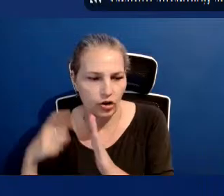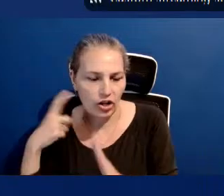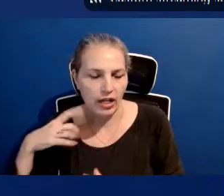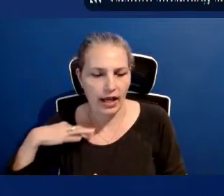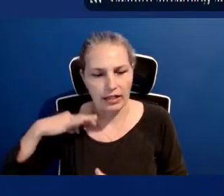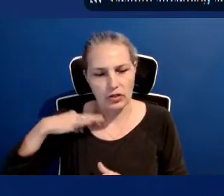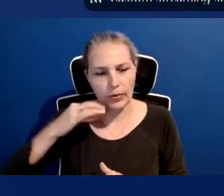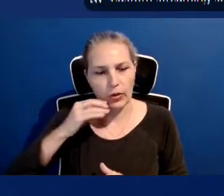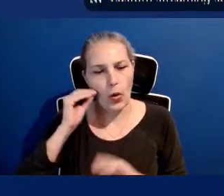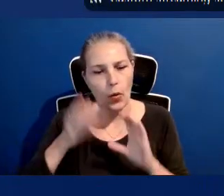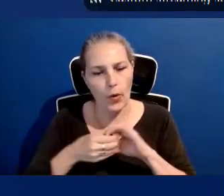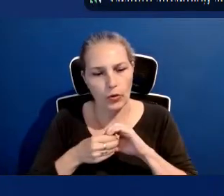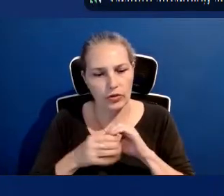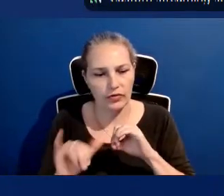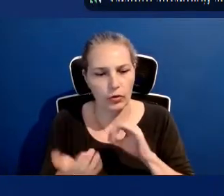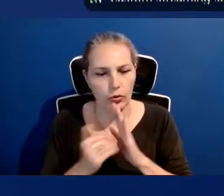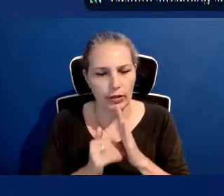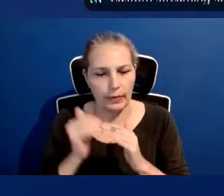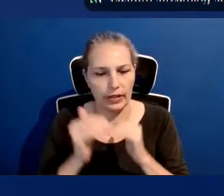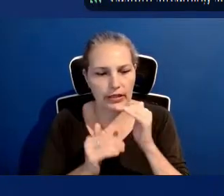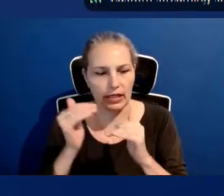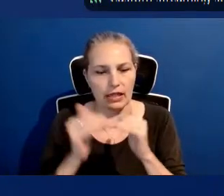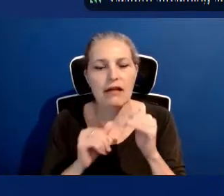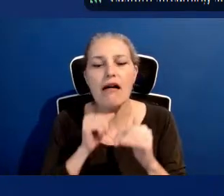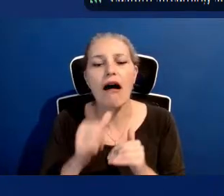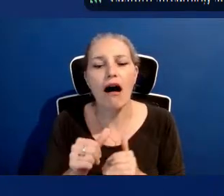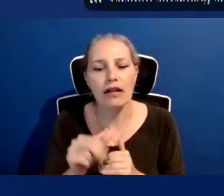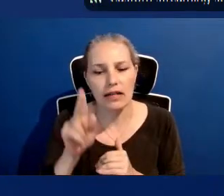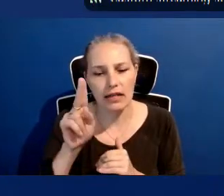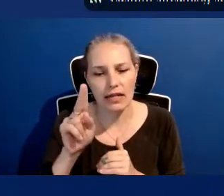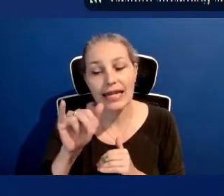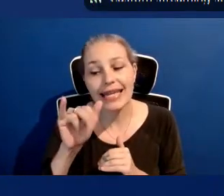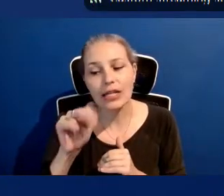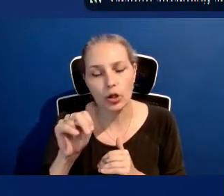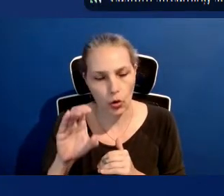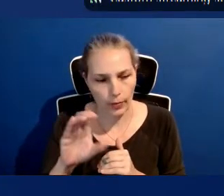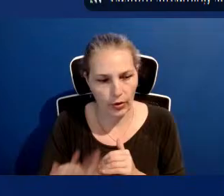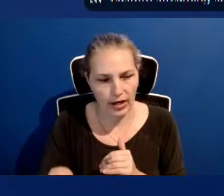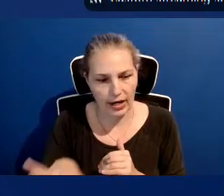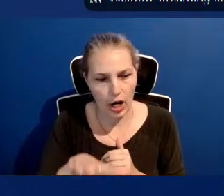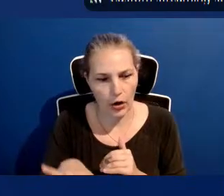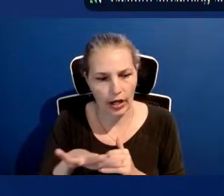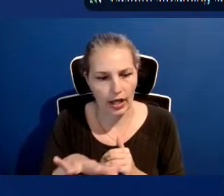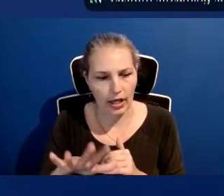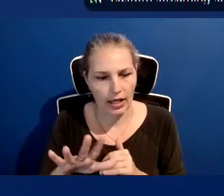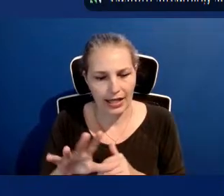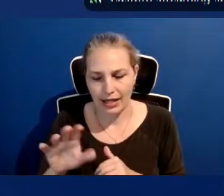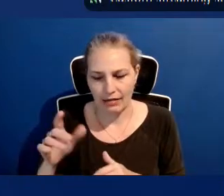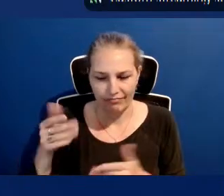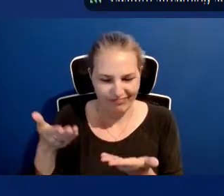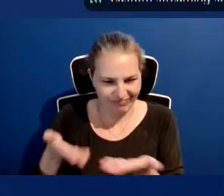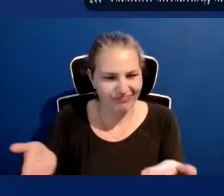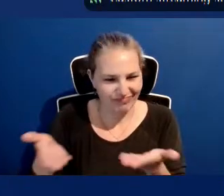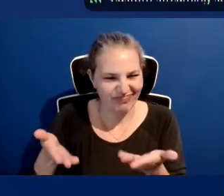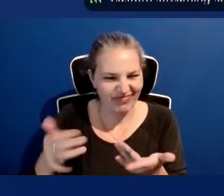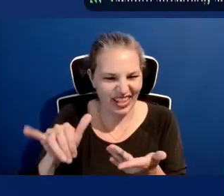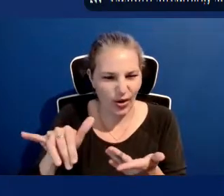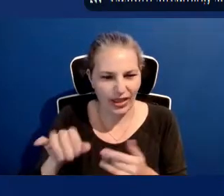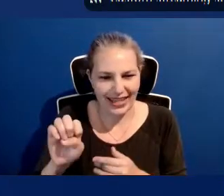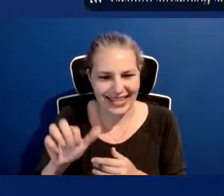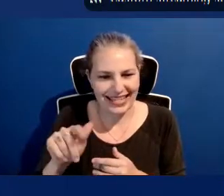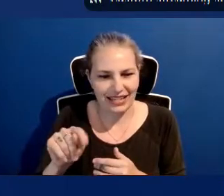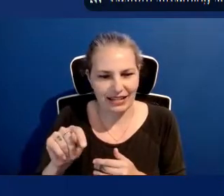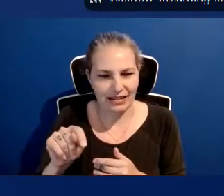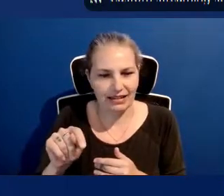So to qualify for a fee waiver or refund, applicants must be able to demonstrate that they both owned and lived